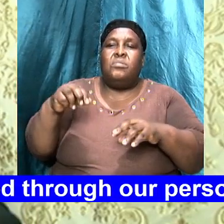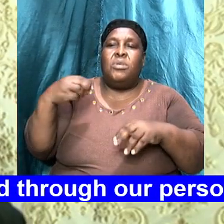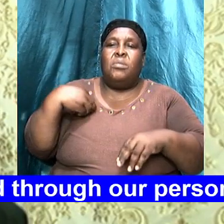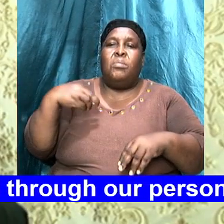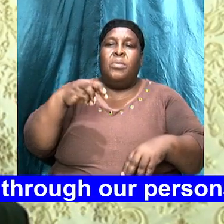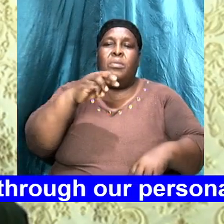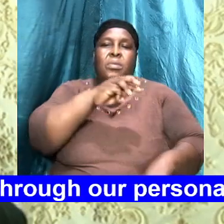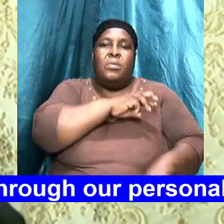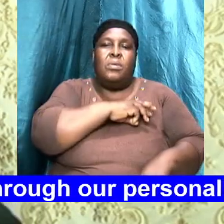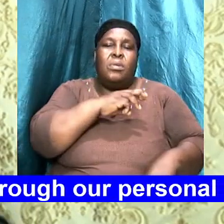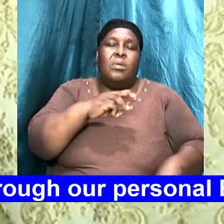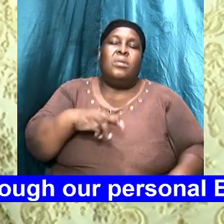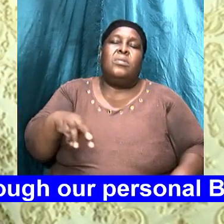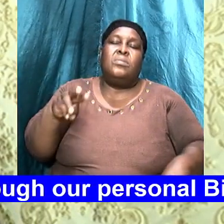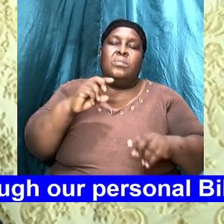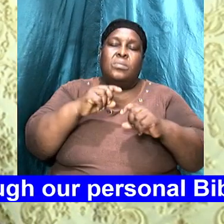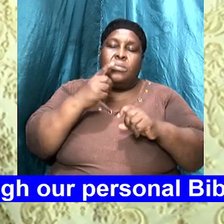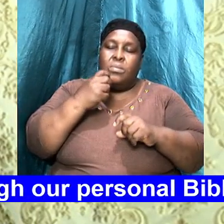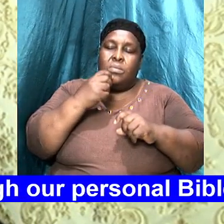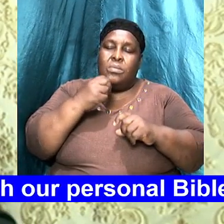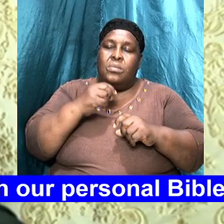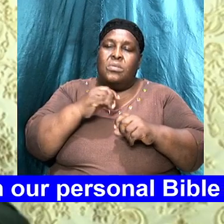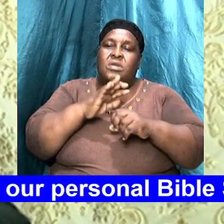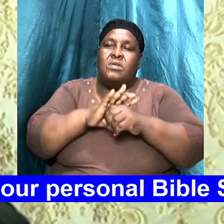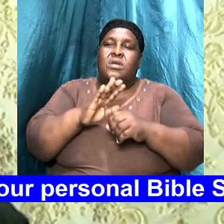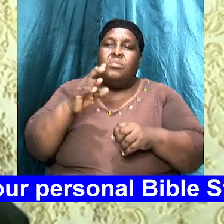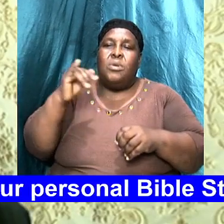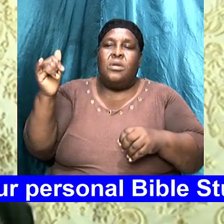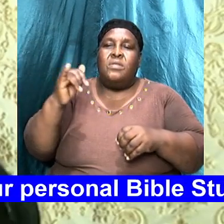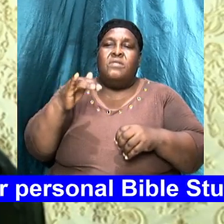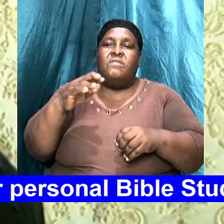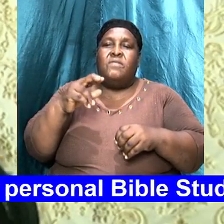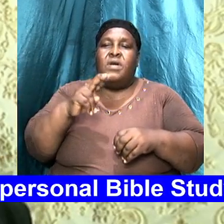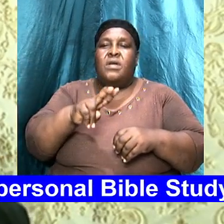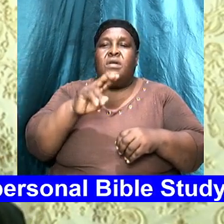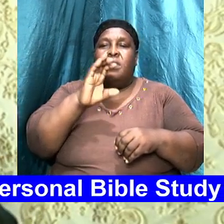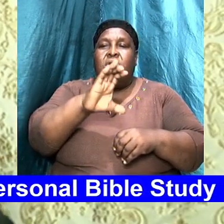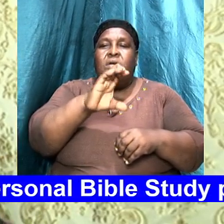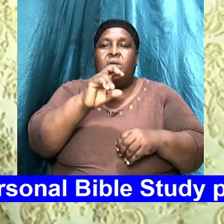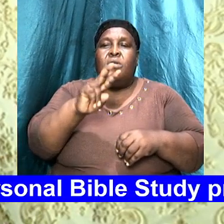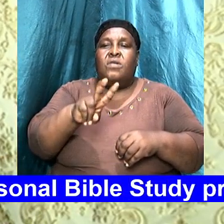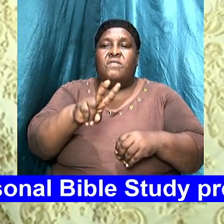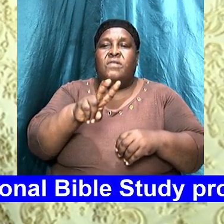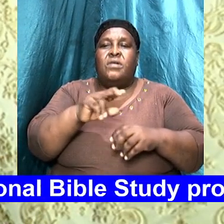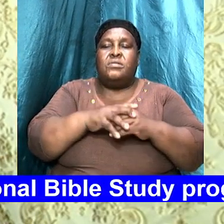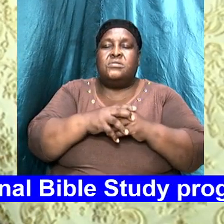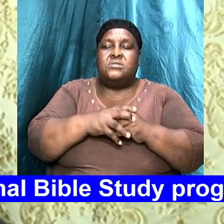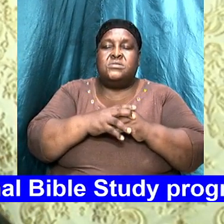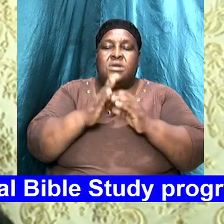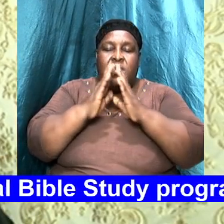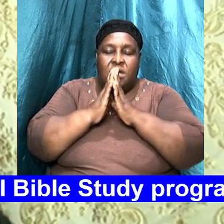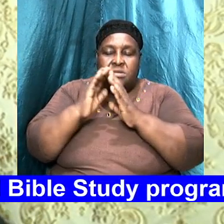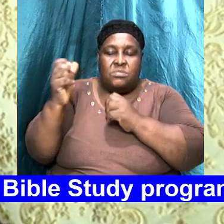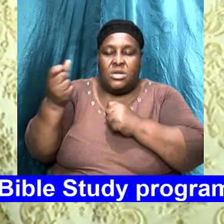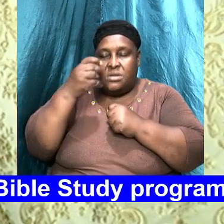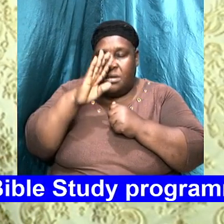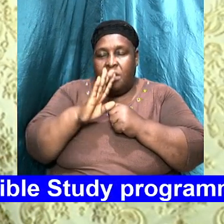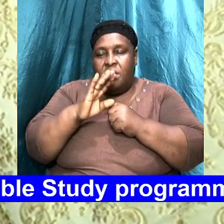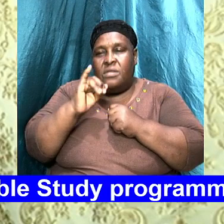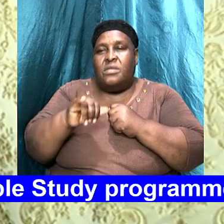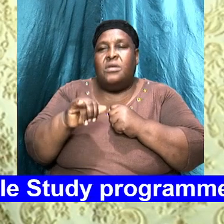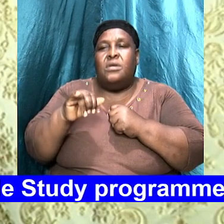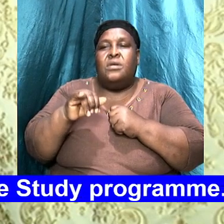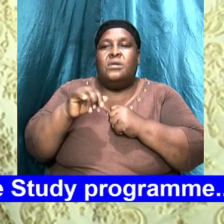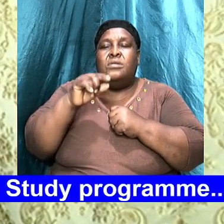who is affected by this virus in the name of Jesus we ask mighty God that you will